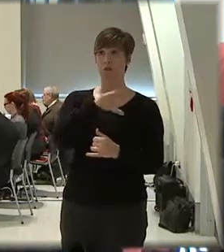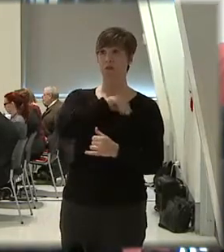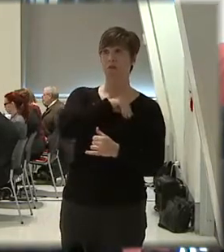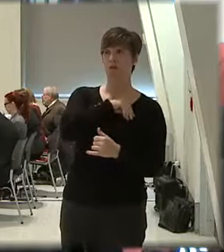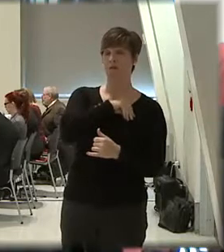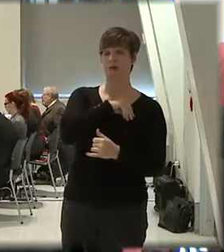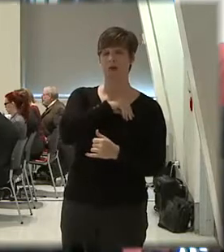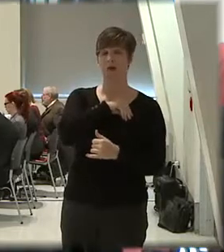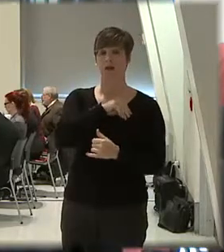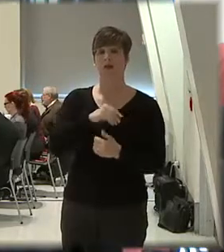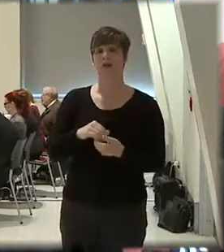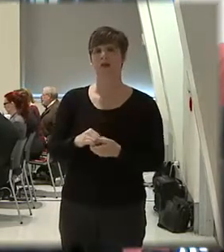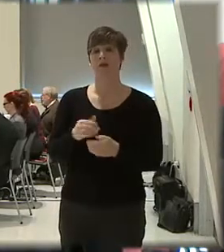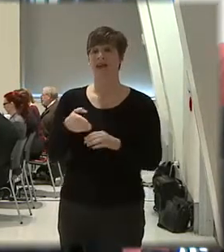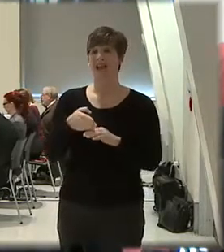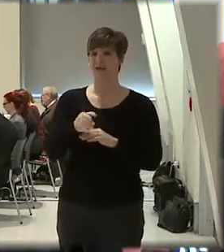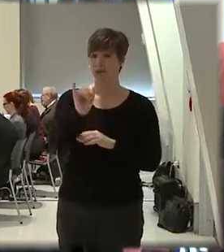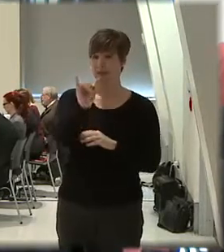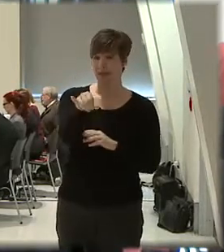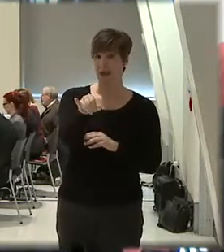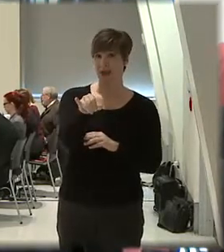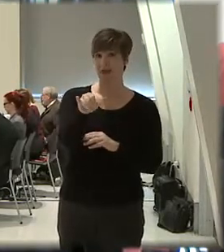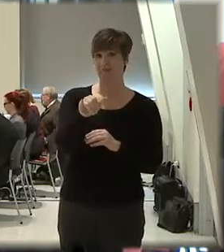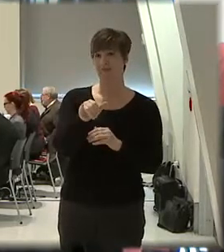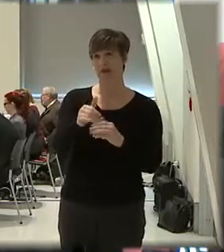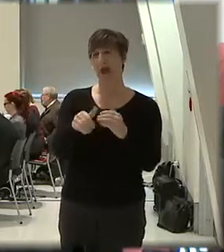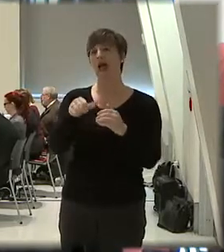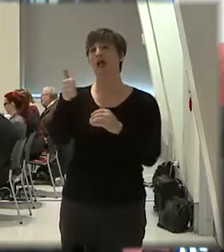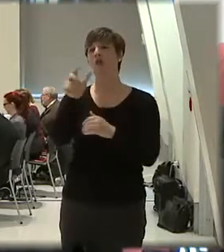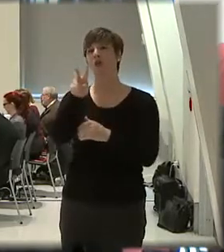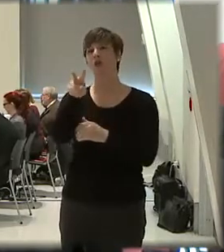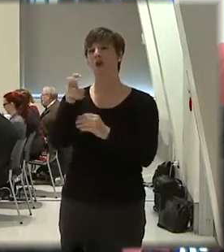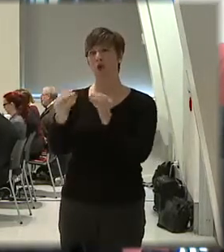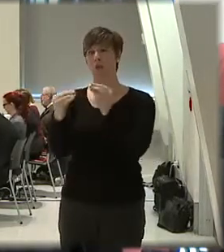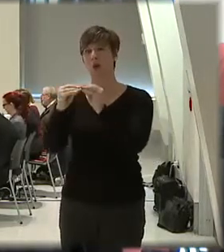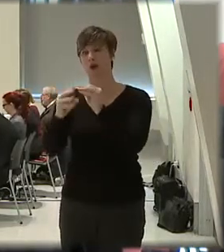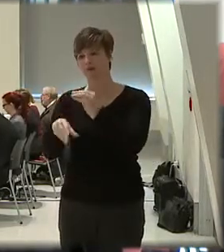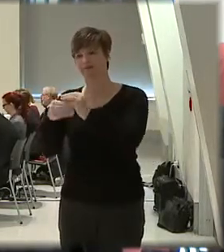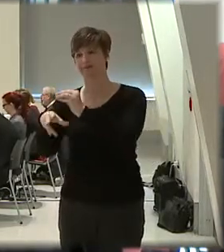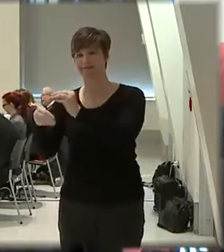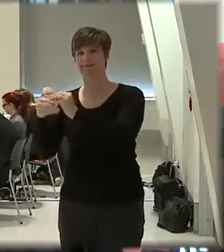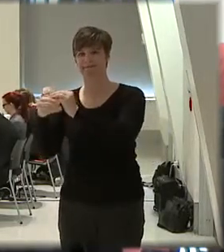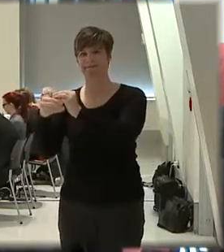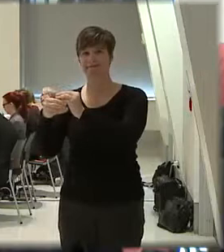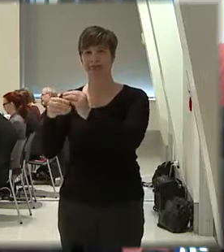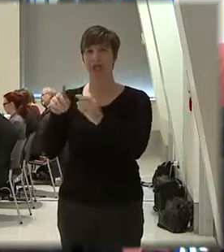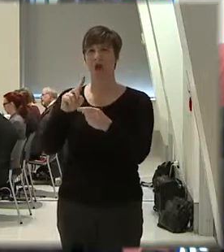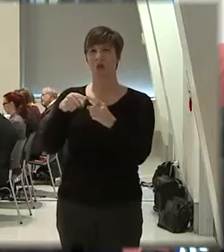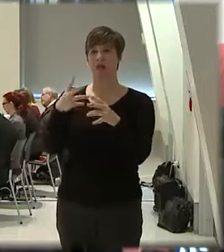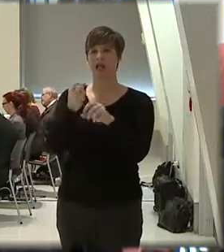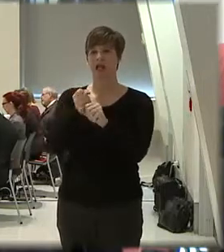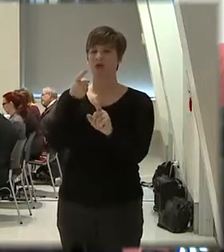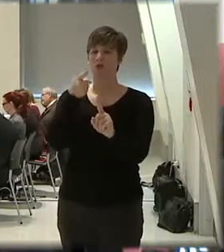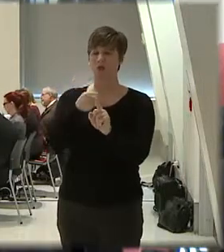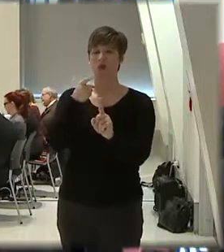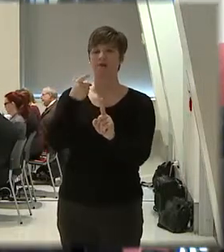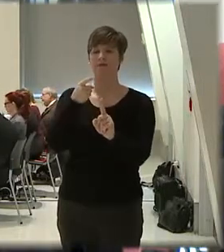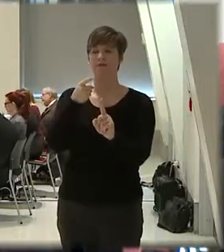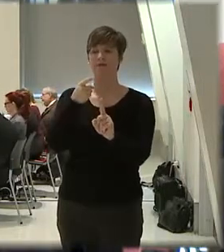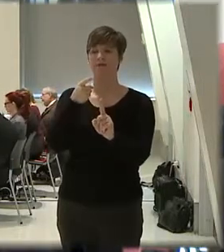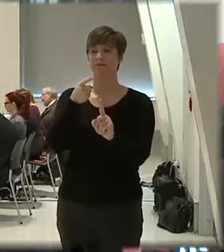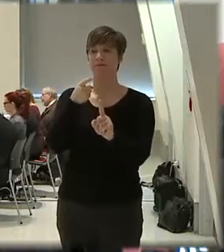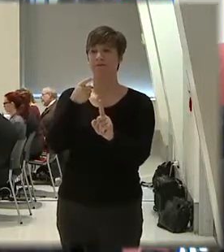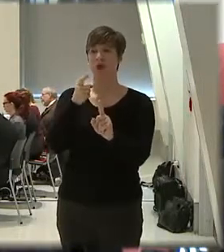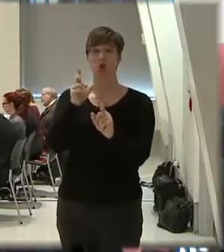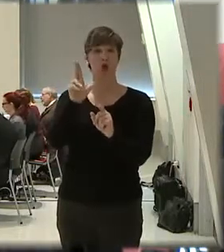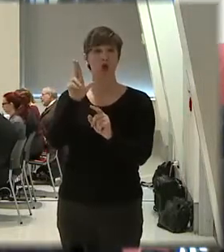And then after that, bought another 200. And once we got to the point where there